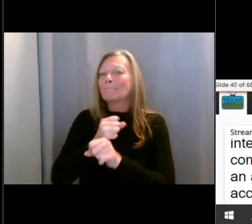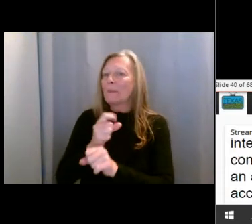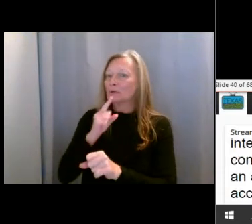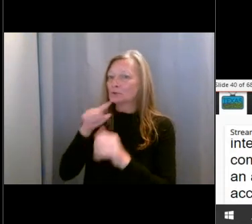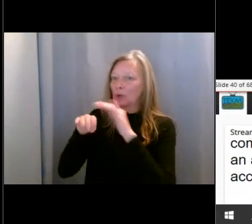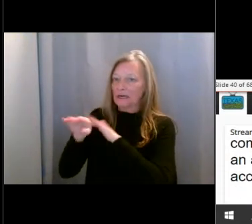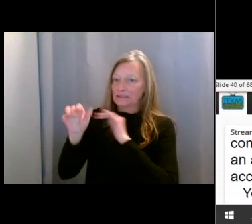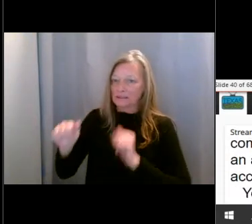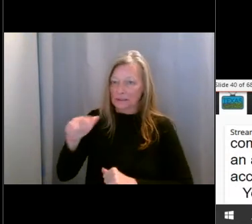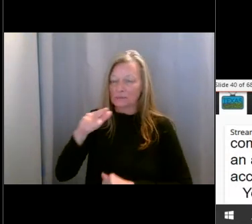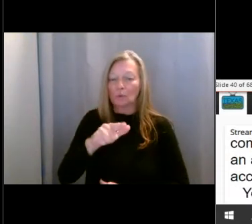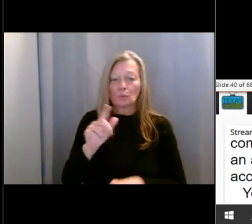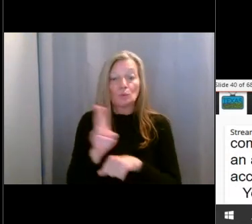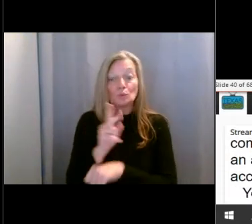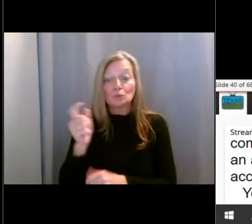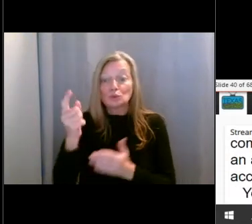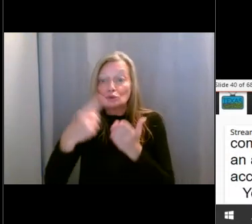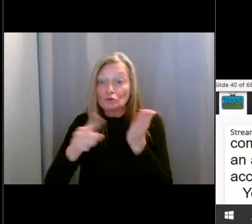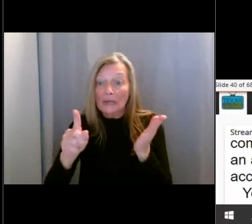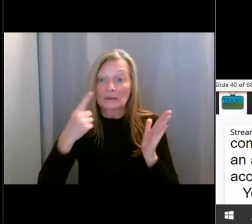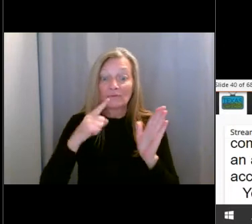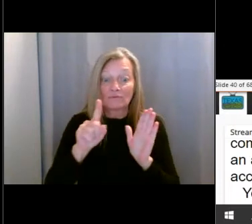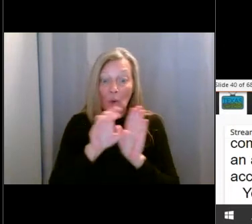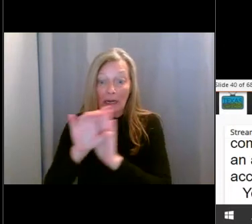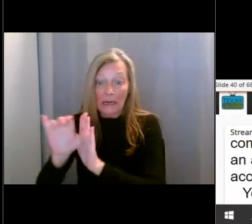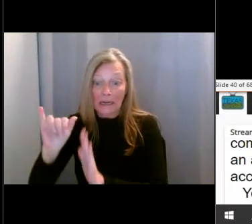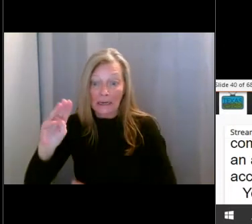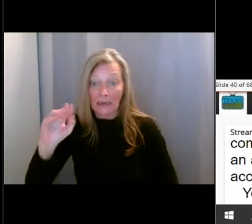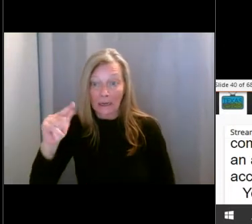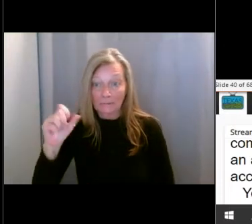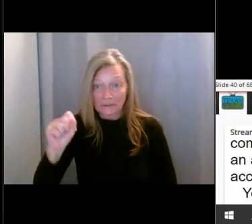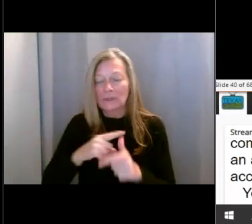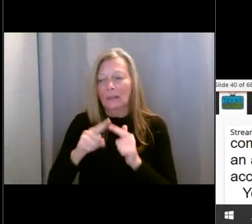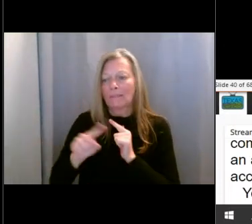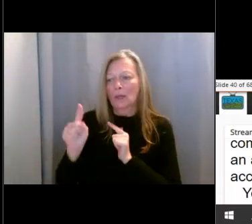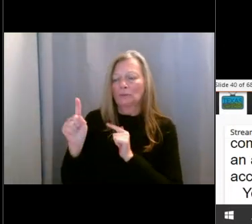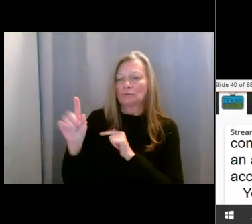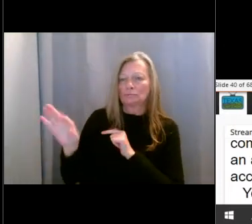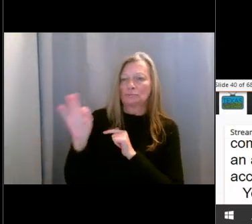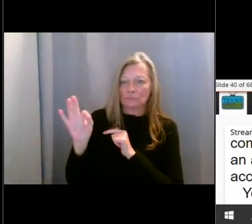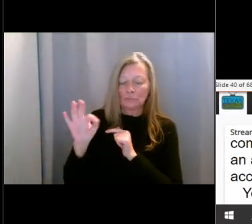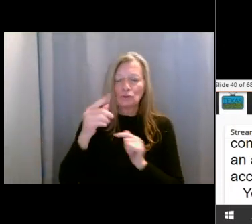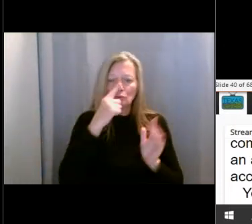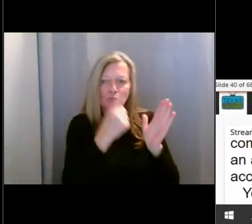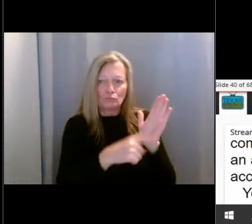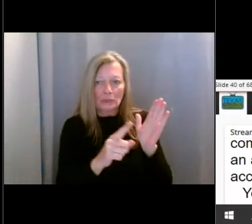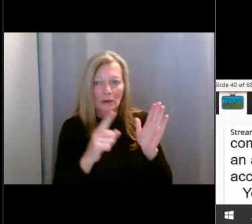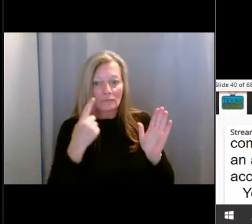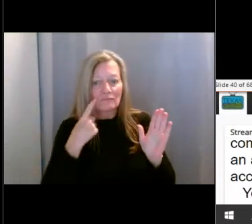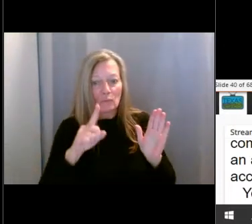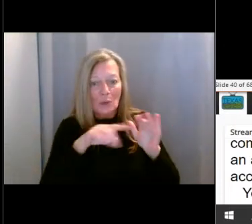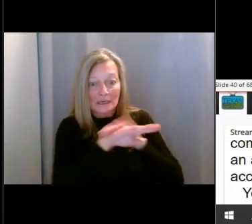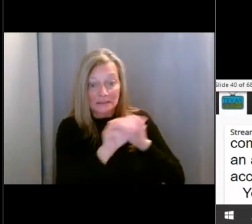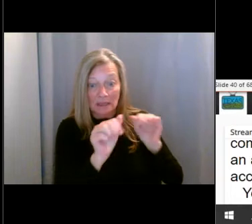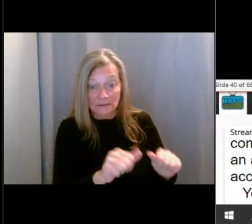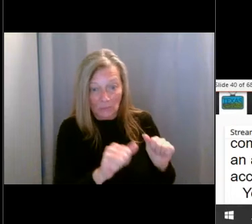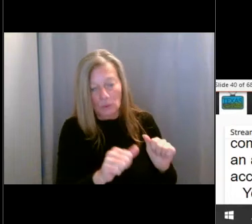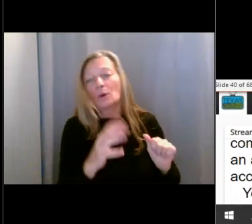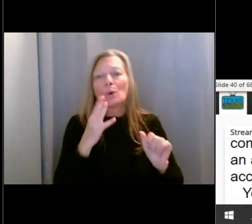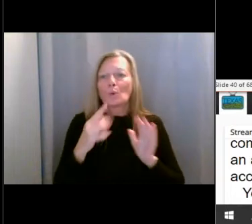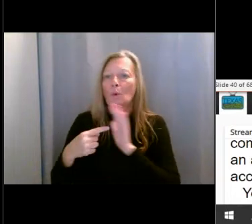for images, and then you're going to choose check accessibility. And then it's going to show you if there are issues in that document, and you can do this